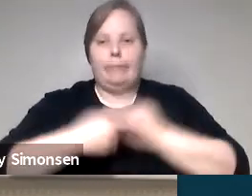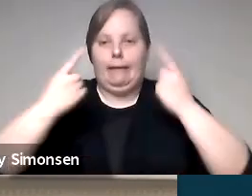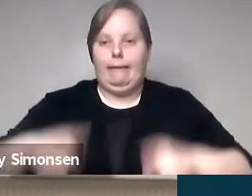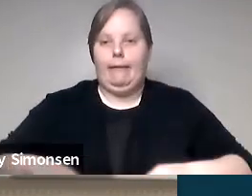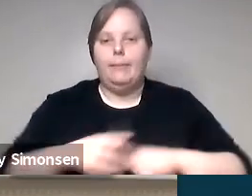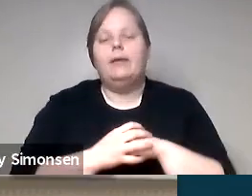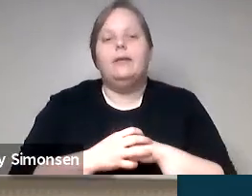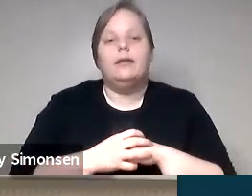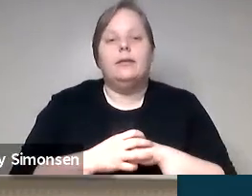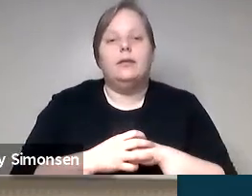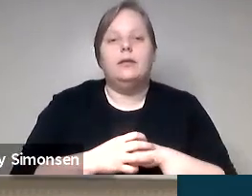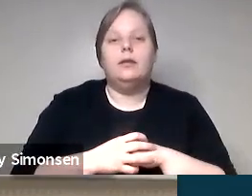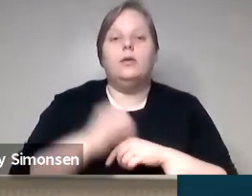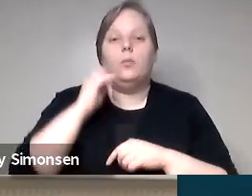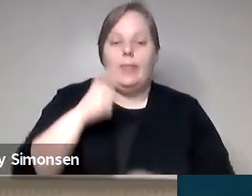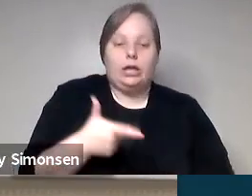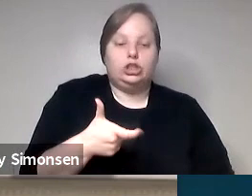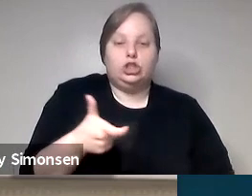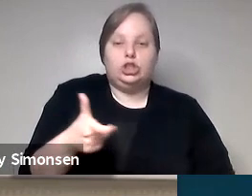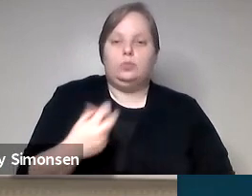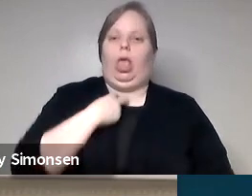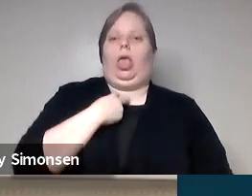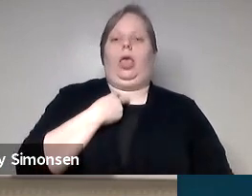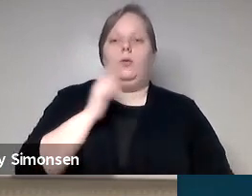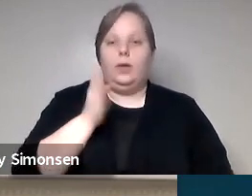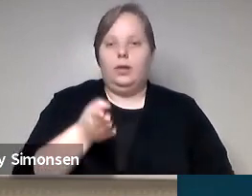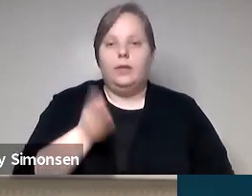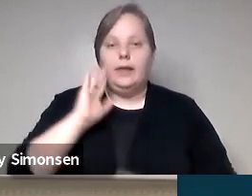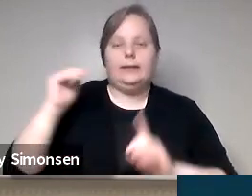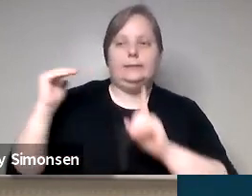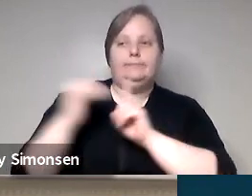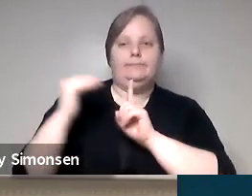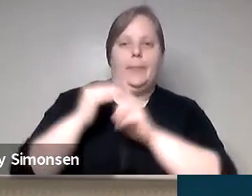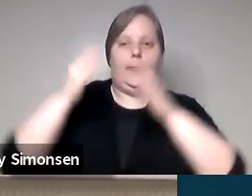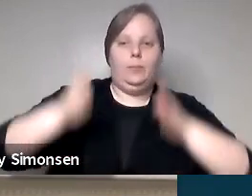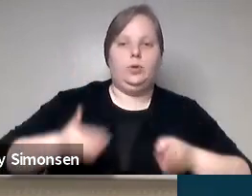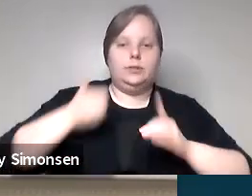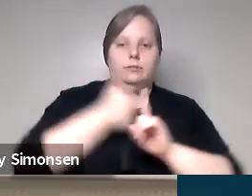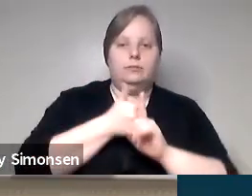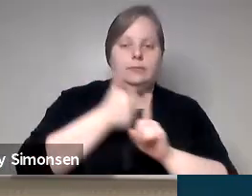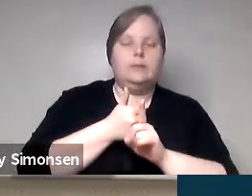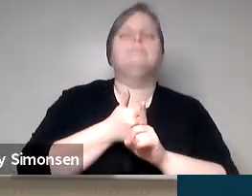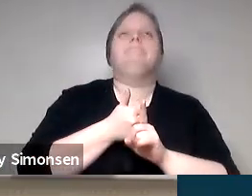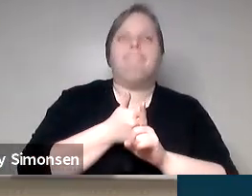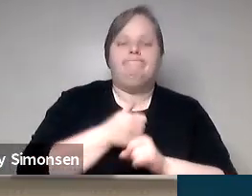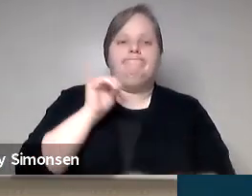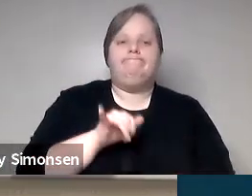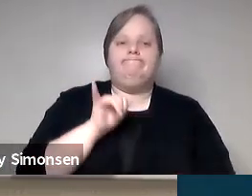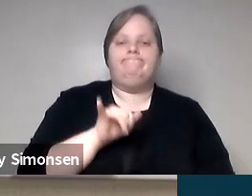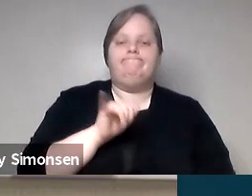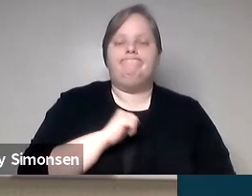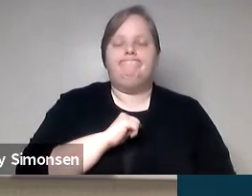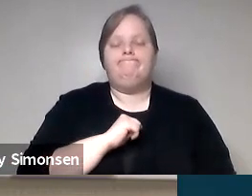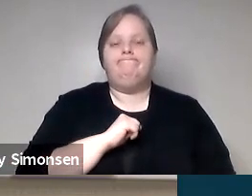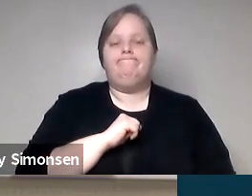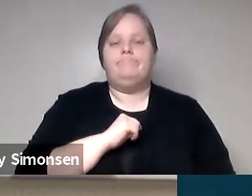spray, it's going to jam. And the reason is that's a reminder for that individual for that